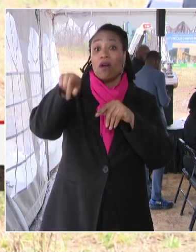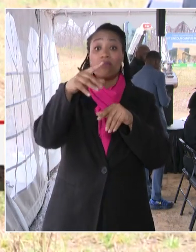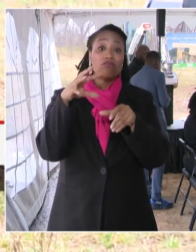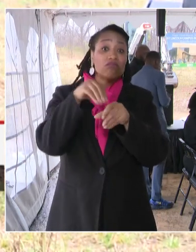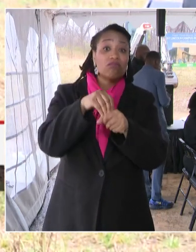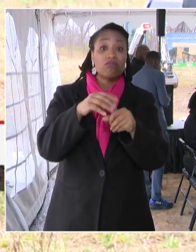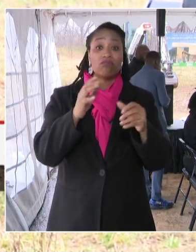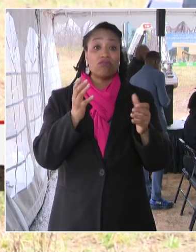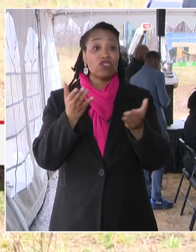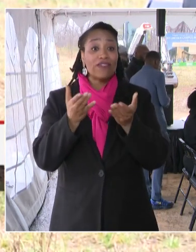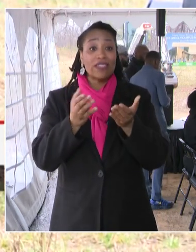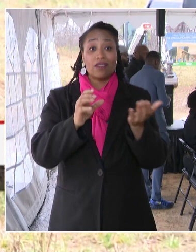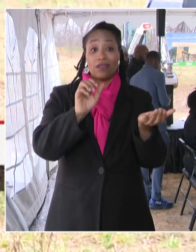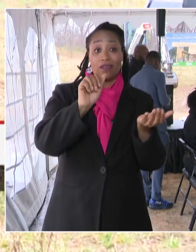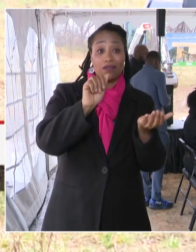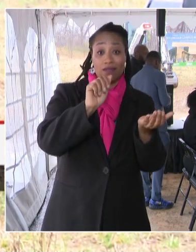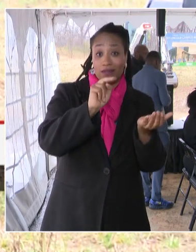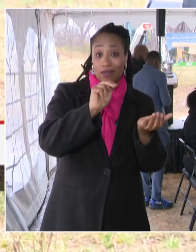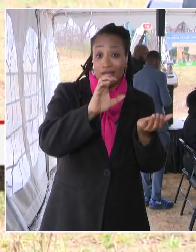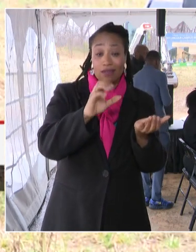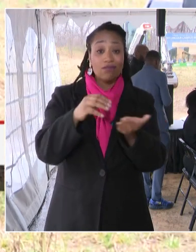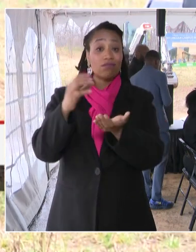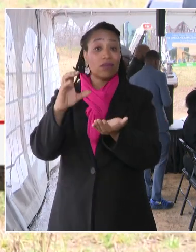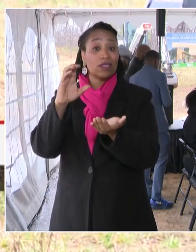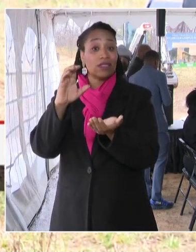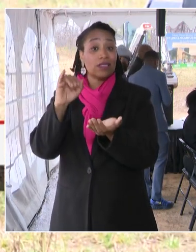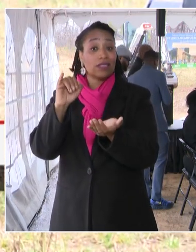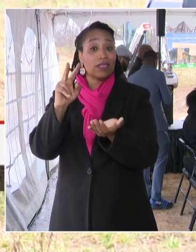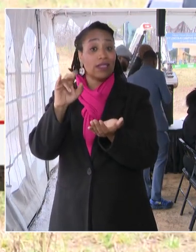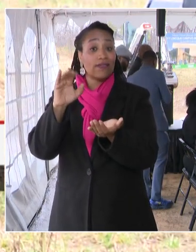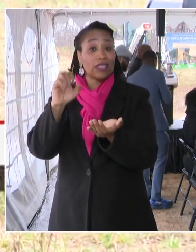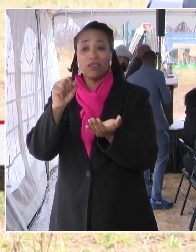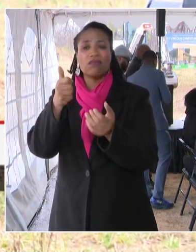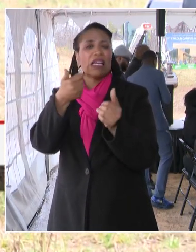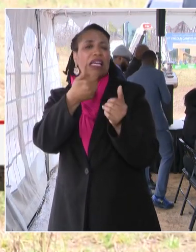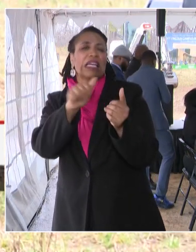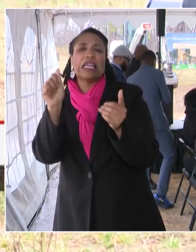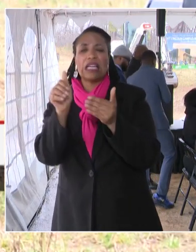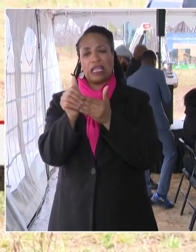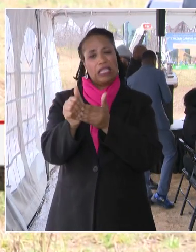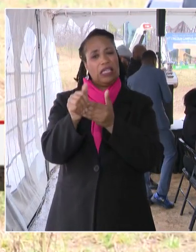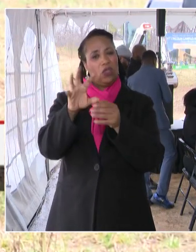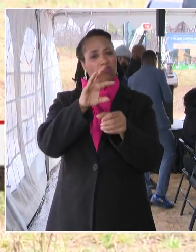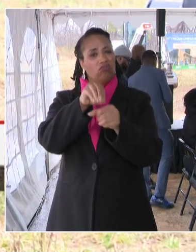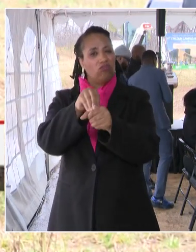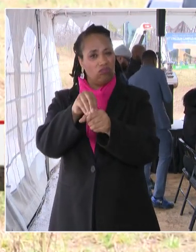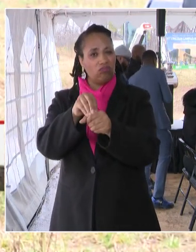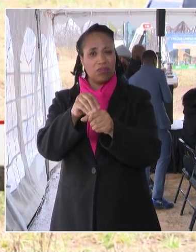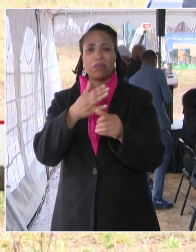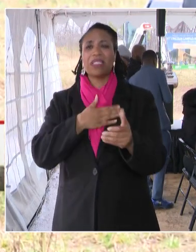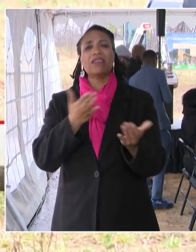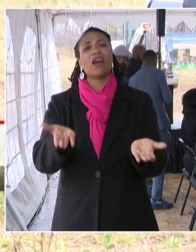you just please wave your hand or stand as Bob has done several times today?